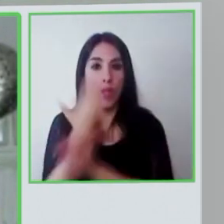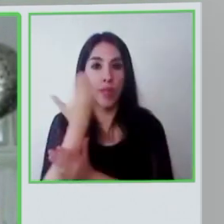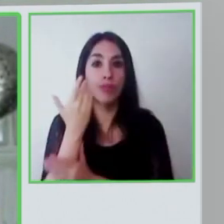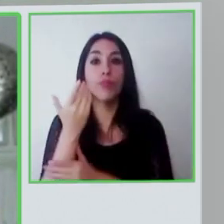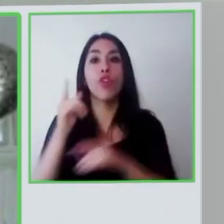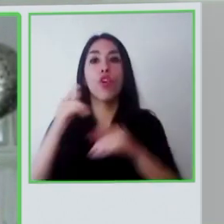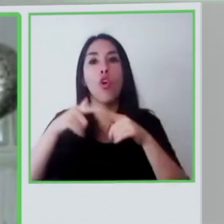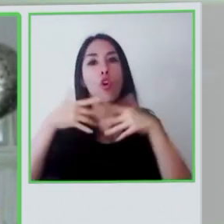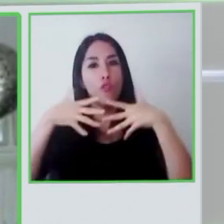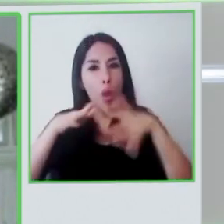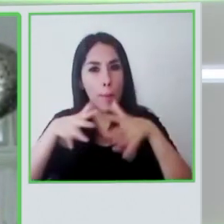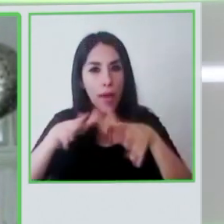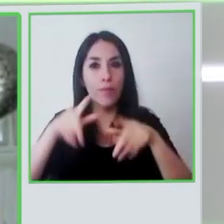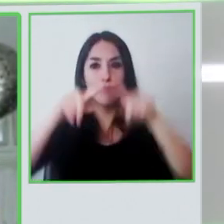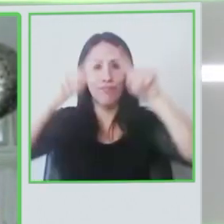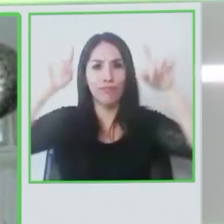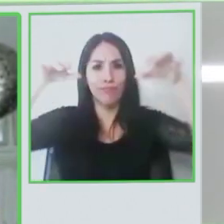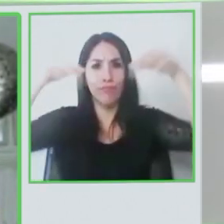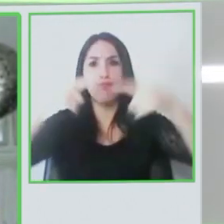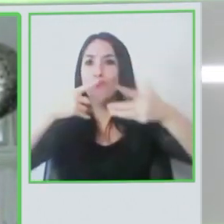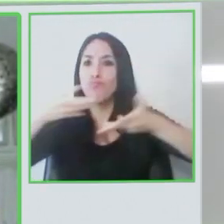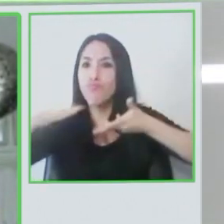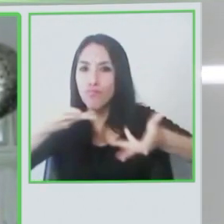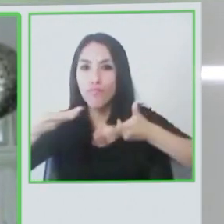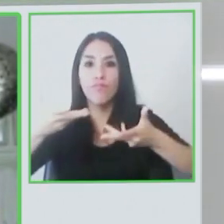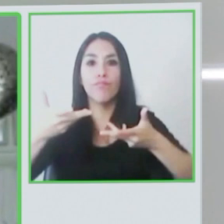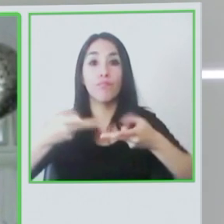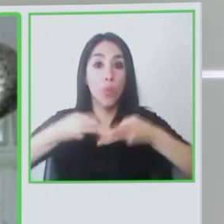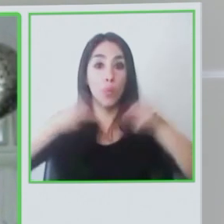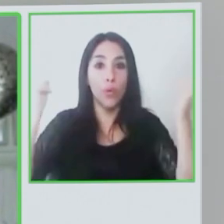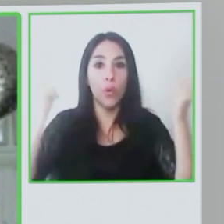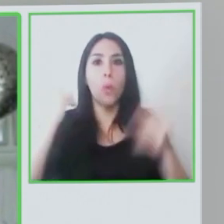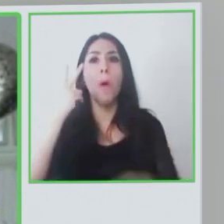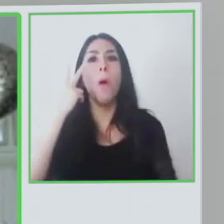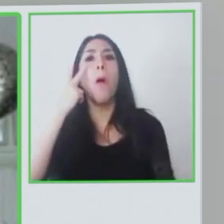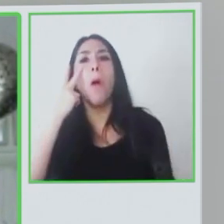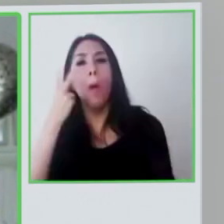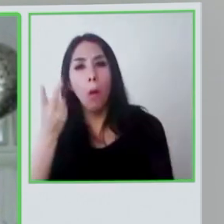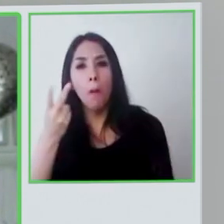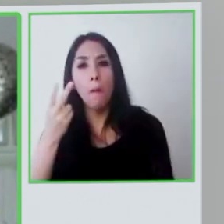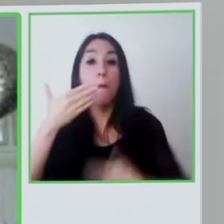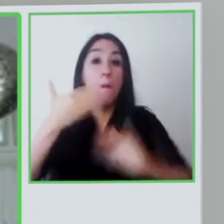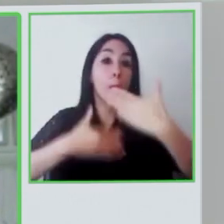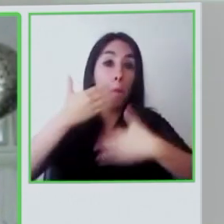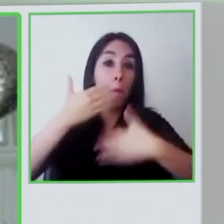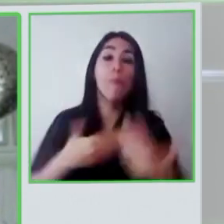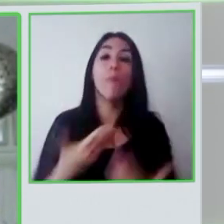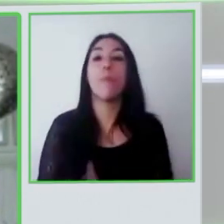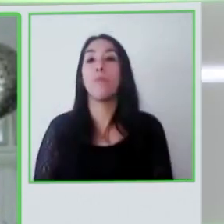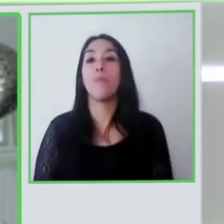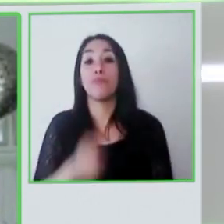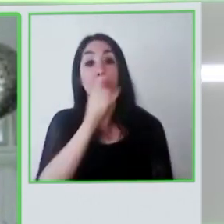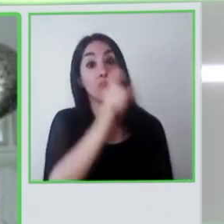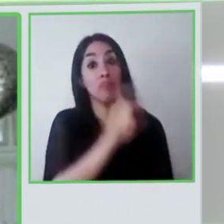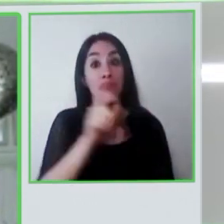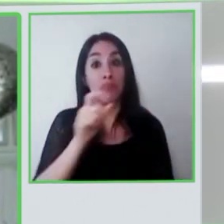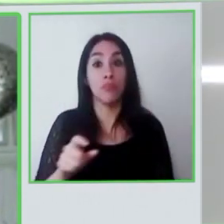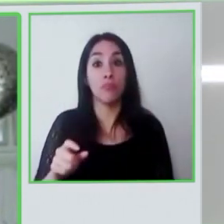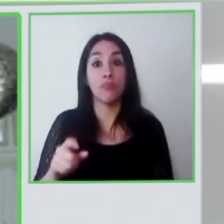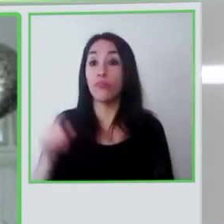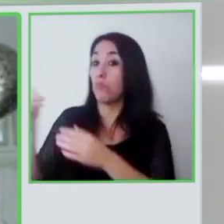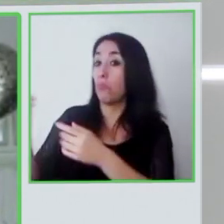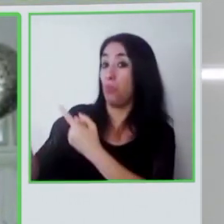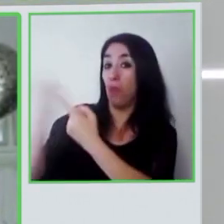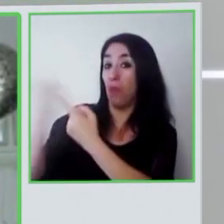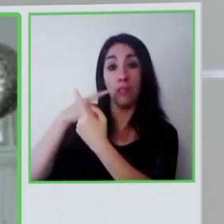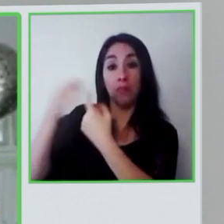source nature that works to see how we are doing. And what we are listening from our members